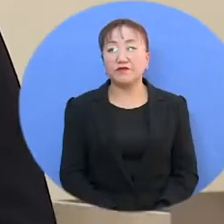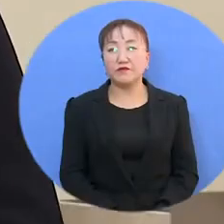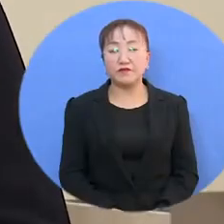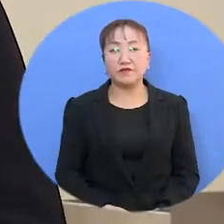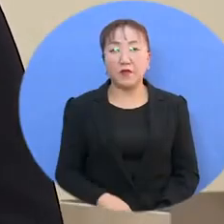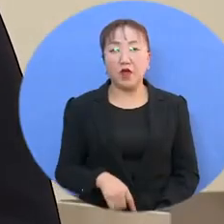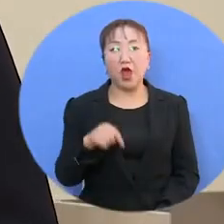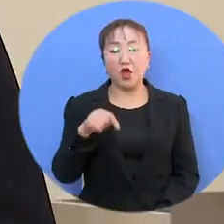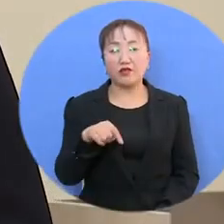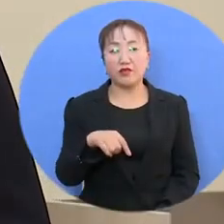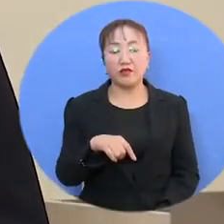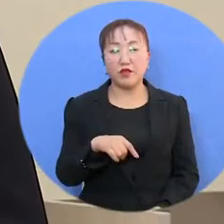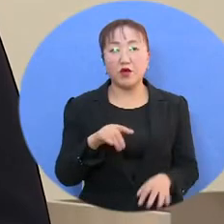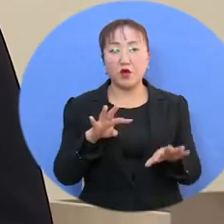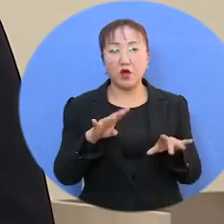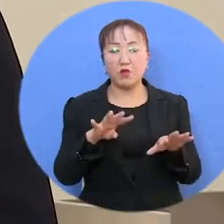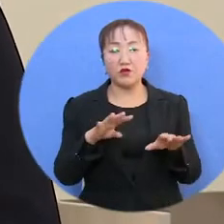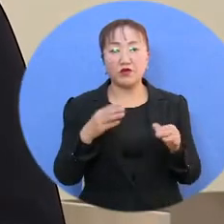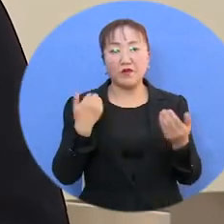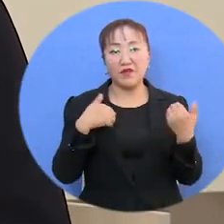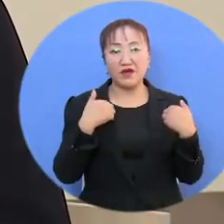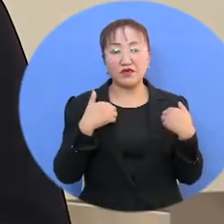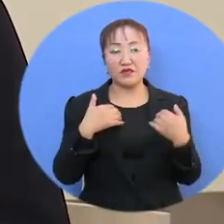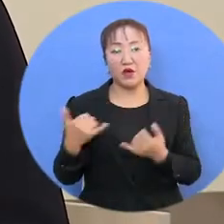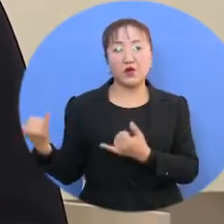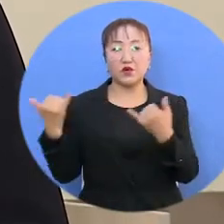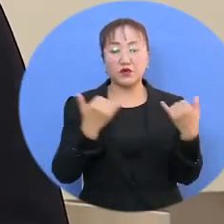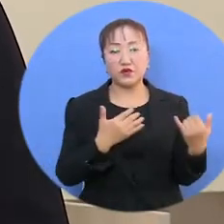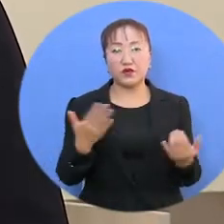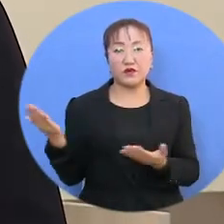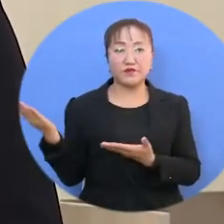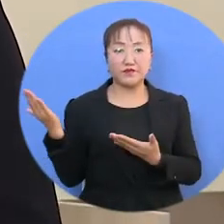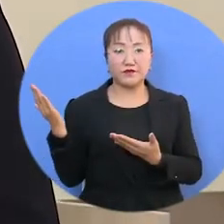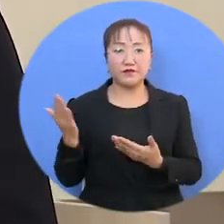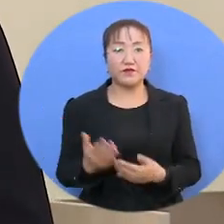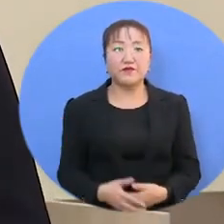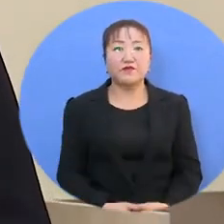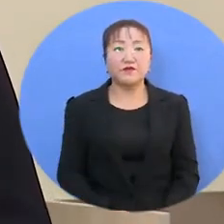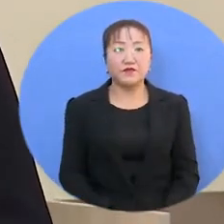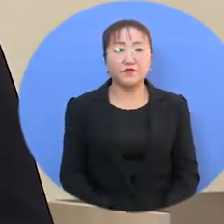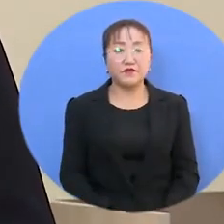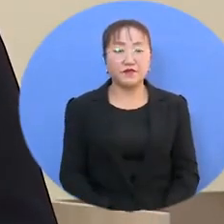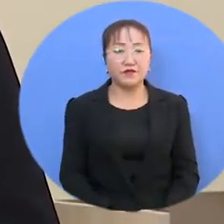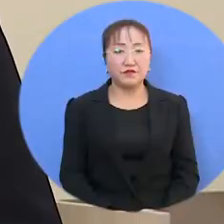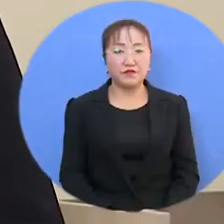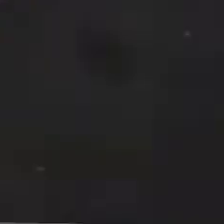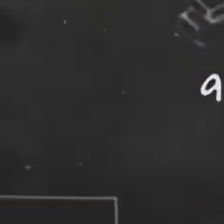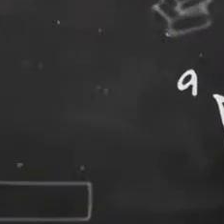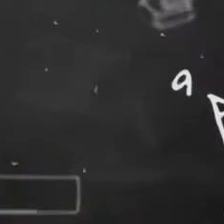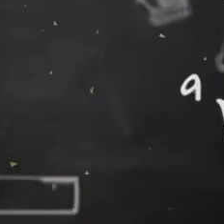Okay, now let's invite our information technology teacher.